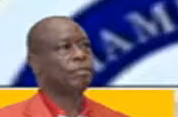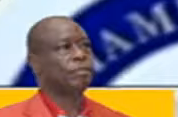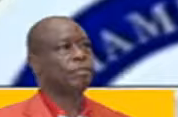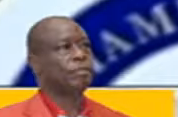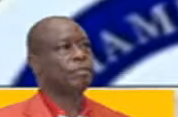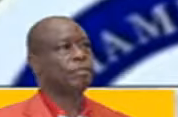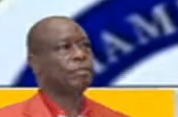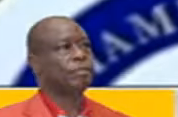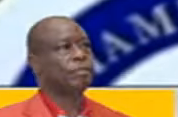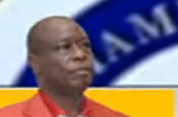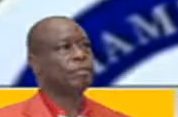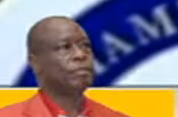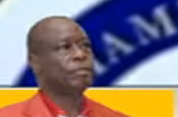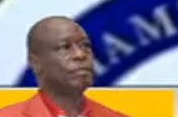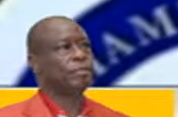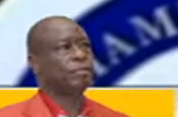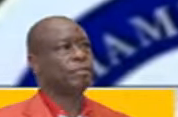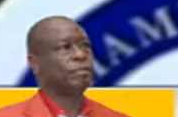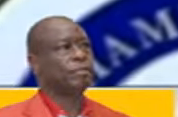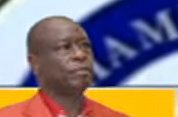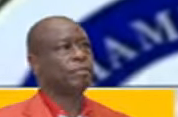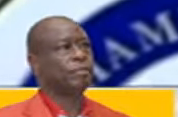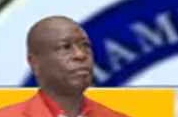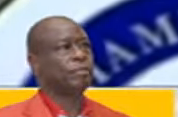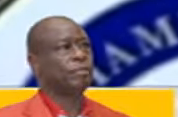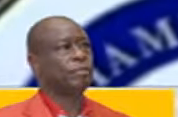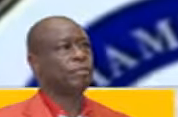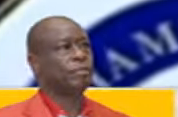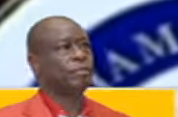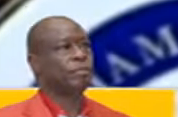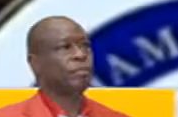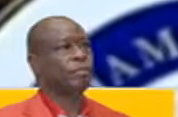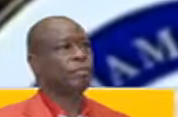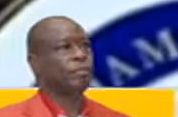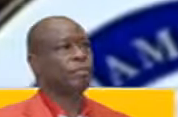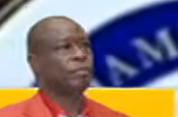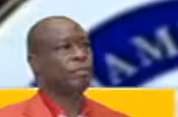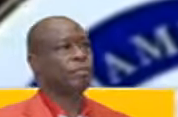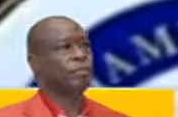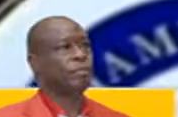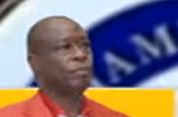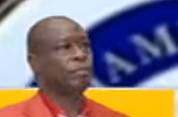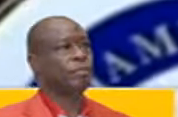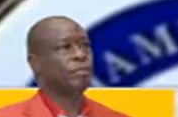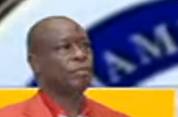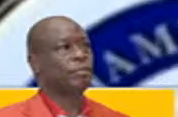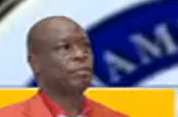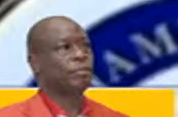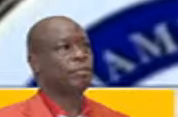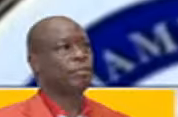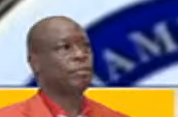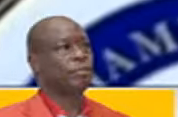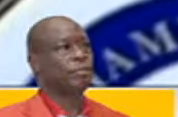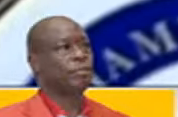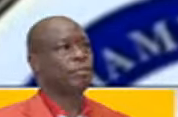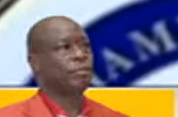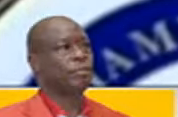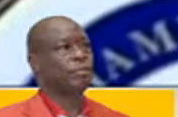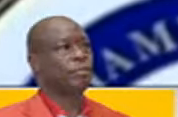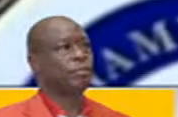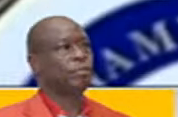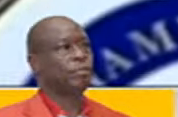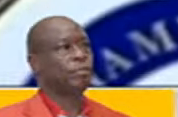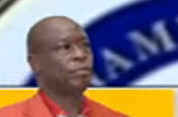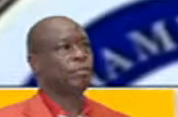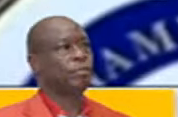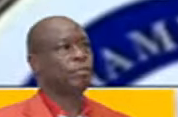534. Mr. Speaker, Honorable Senators, in my motion, I made allegations that the Deputy President has bought the Olive Garden